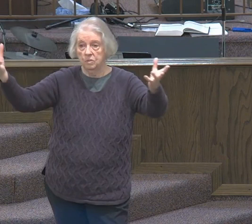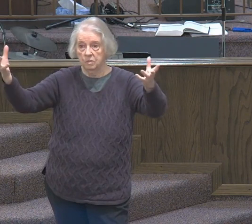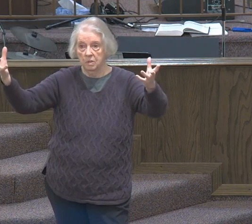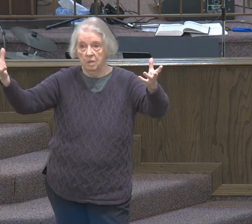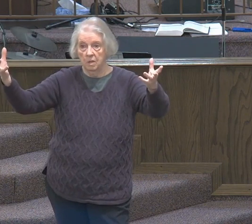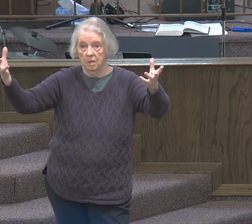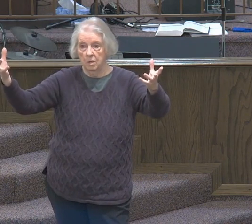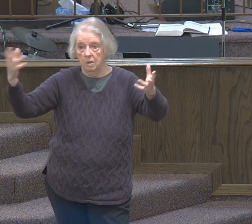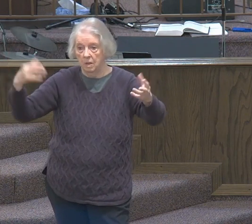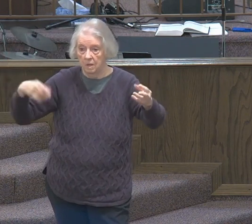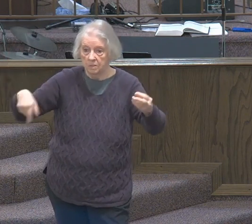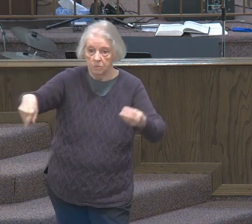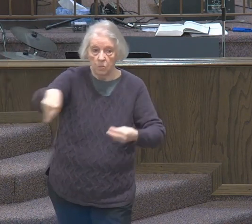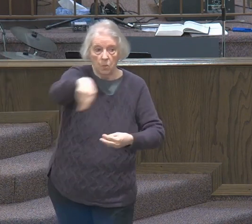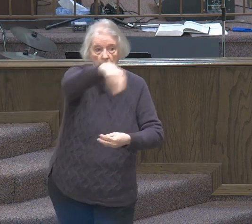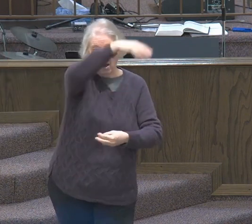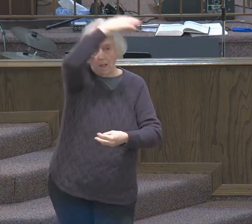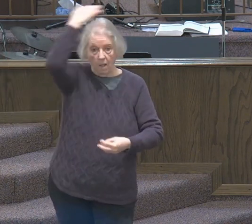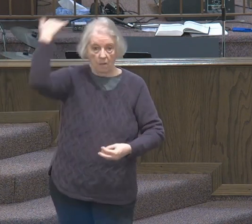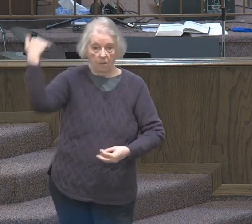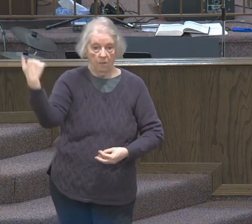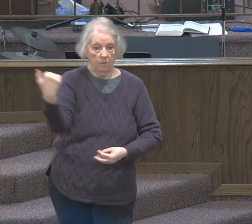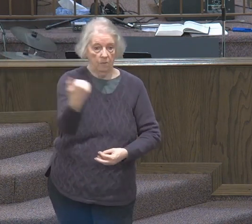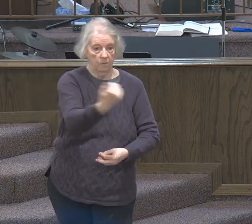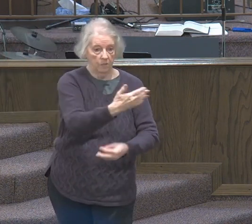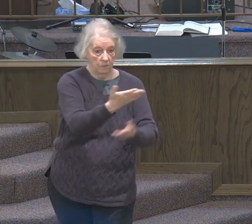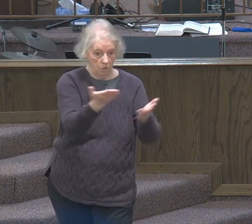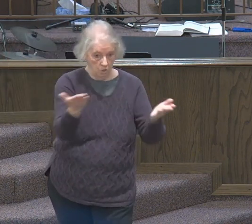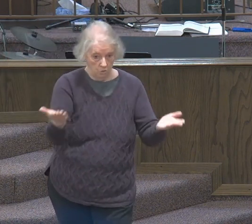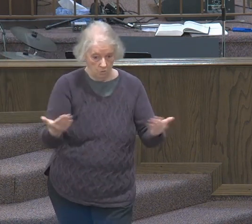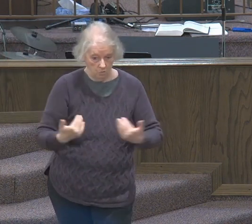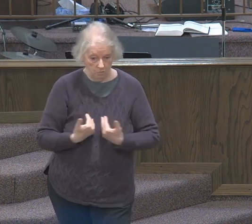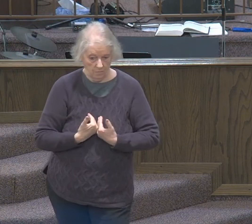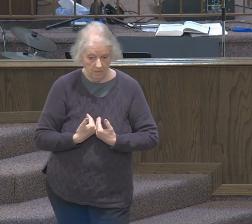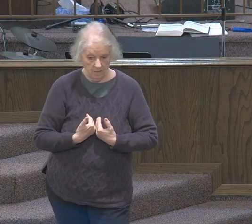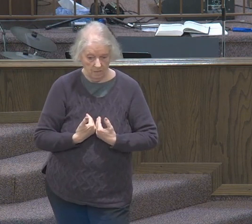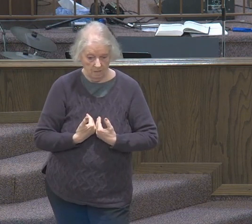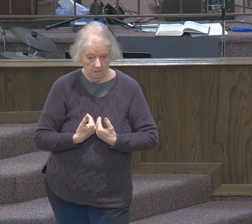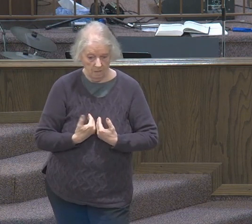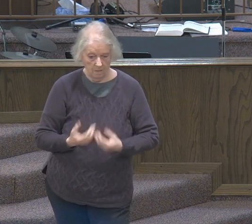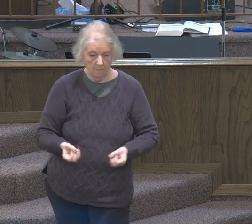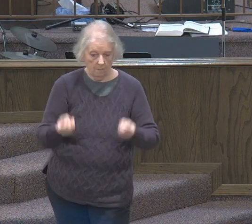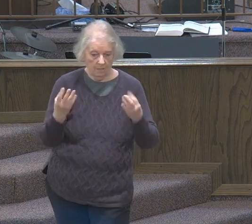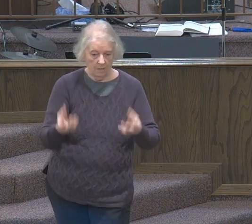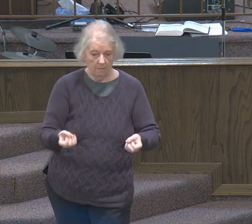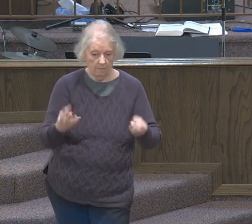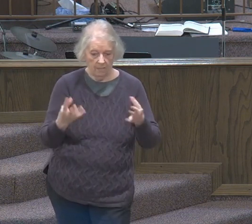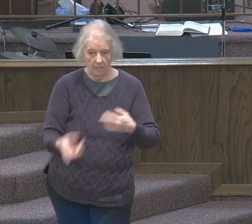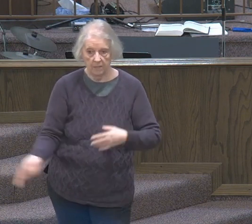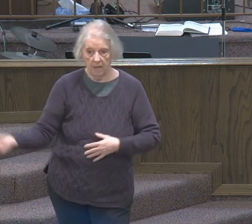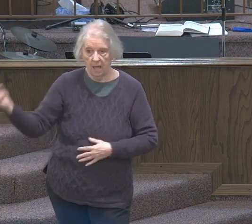have surrounded you for many, many days, not